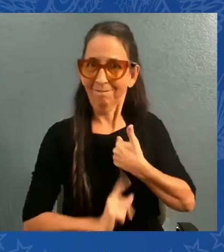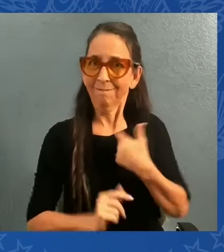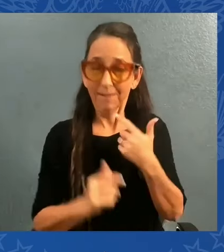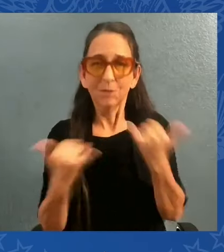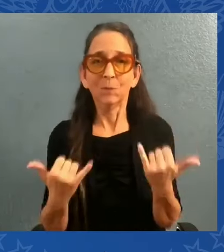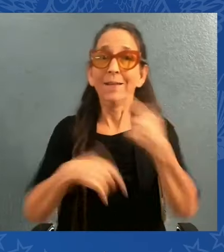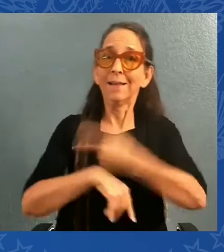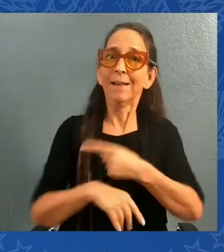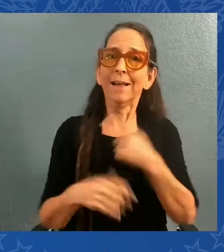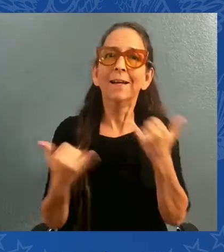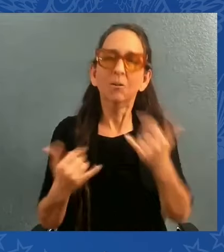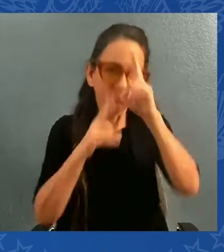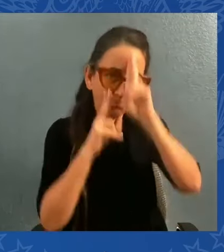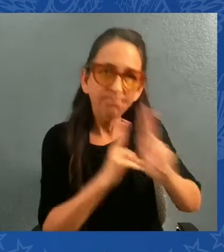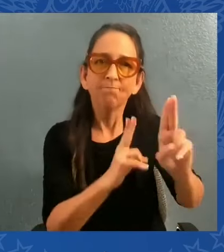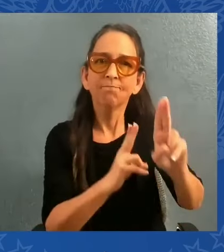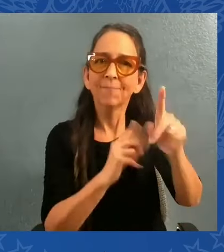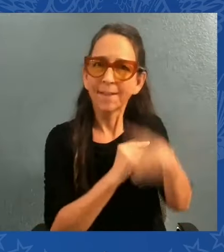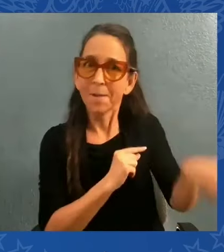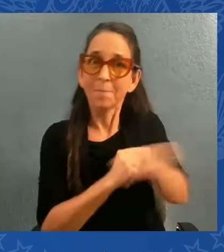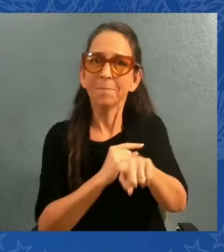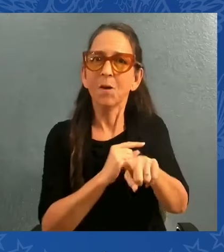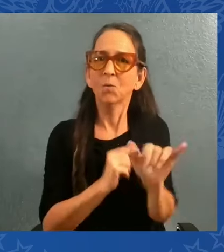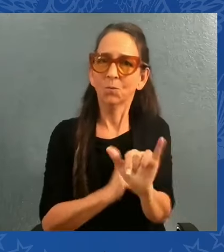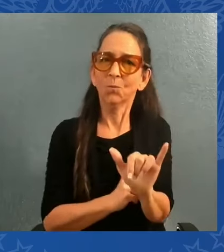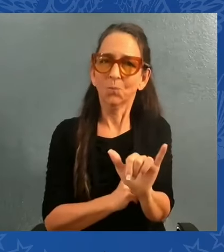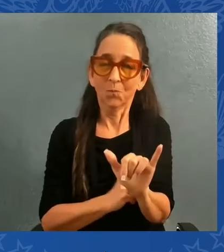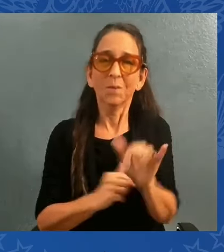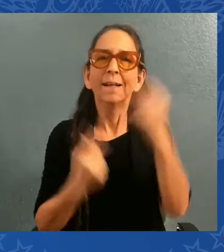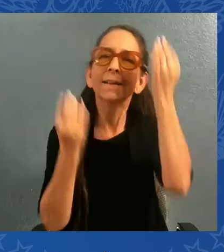well. I'm thinking of veteran family members like Angela Bell.